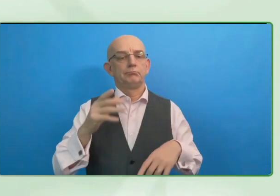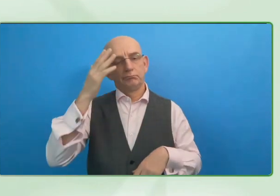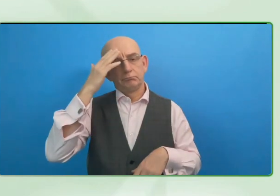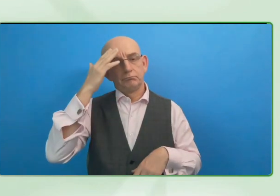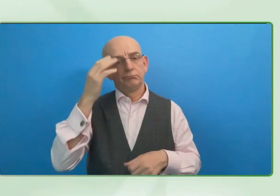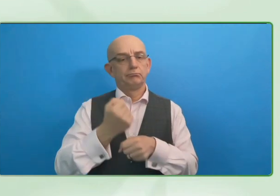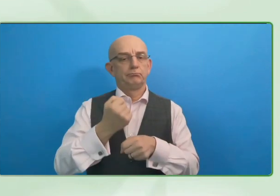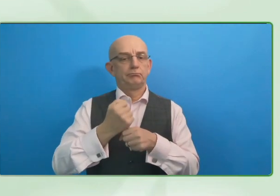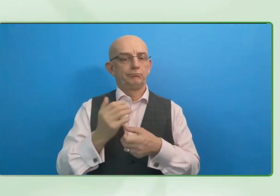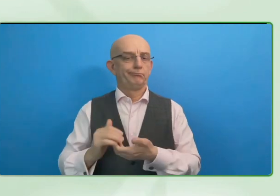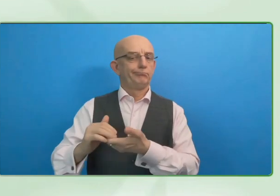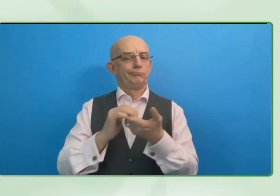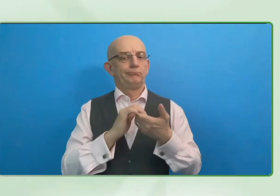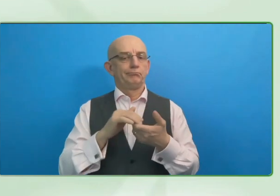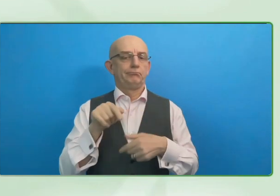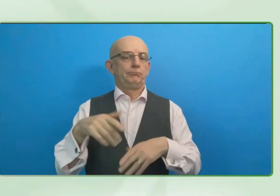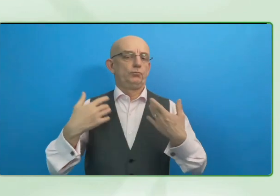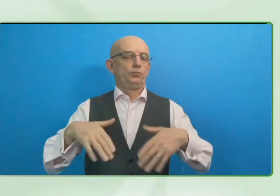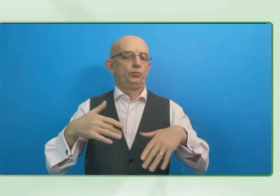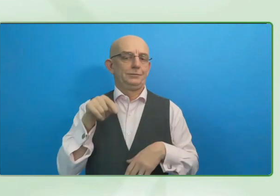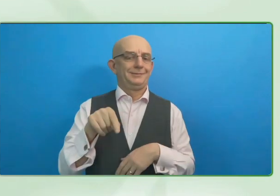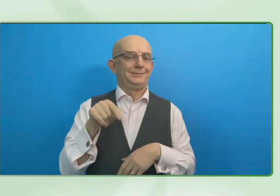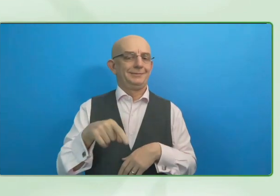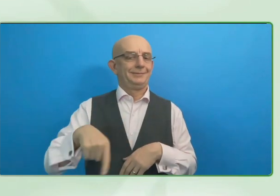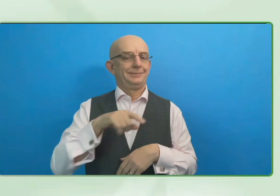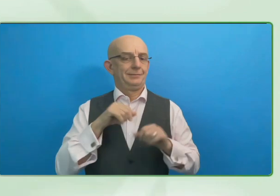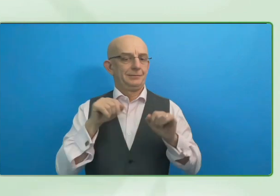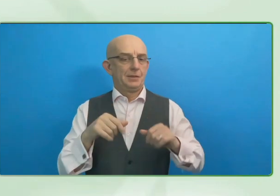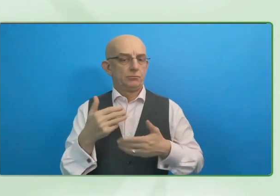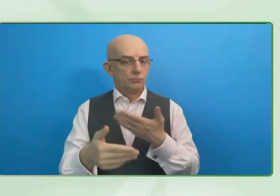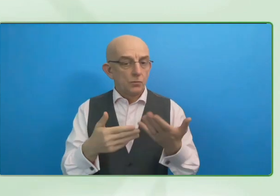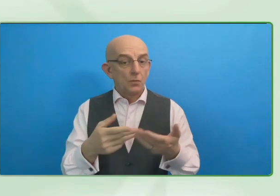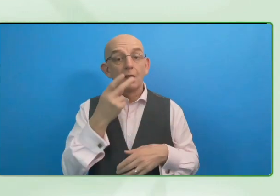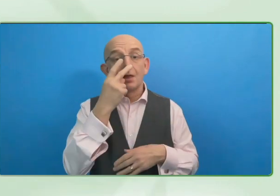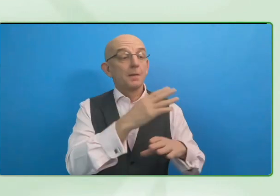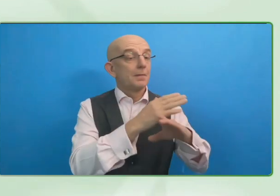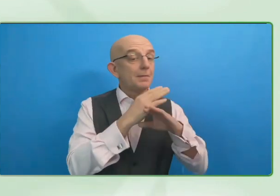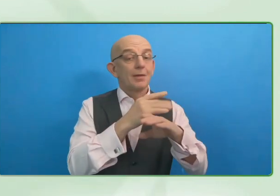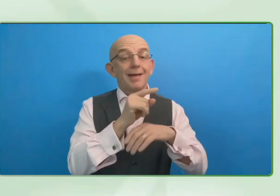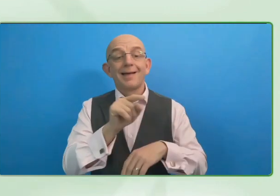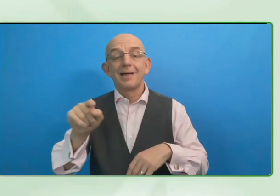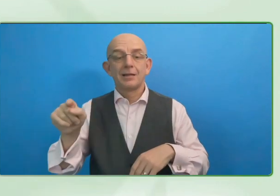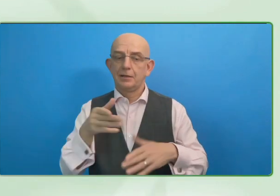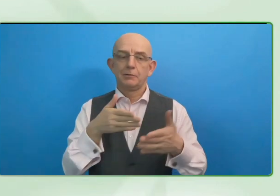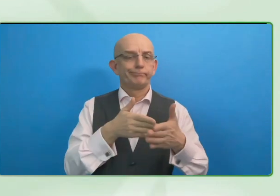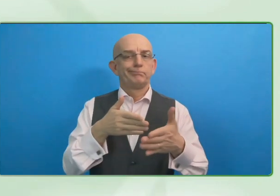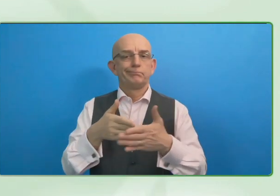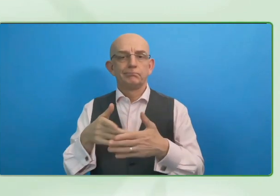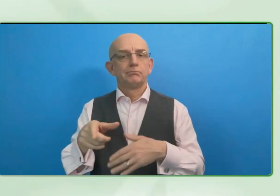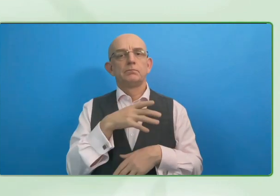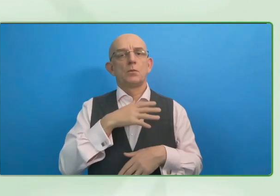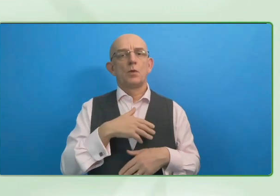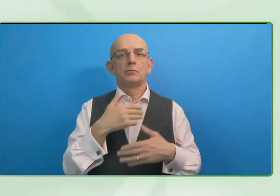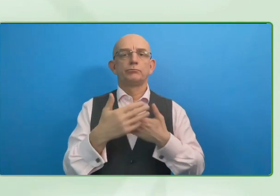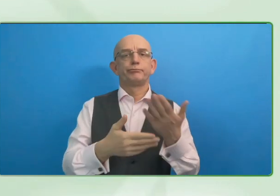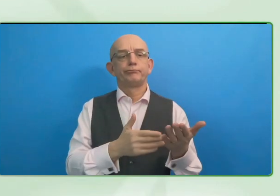that we can do to remove barriers. We can't do this work alone, so collaboration